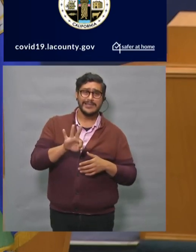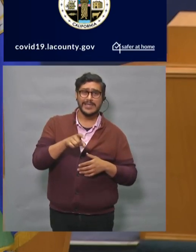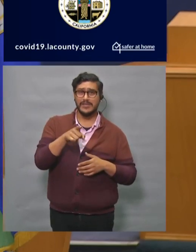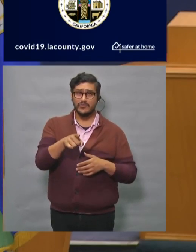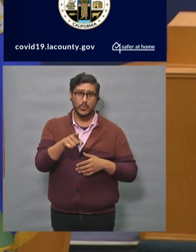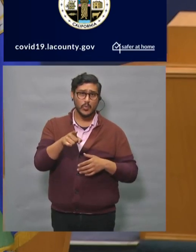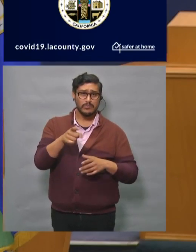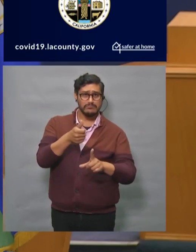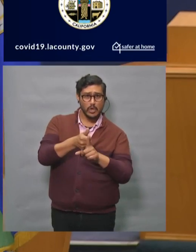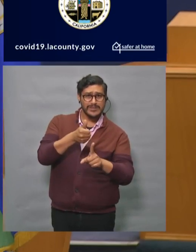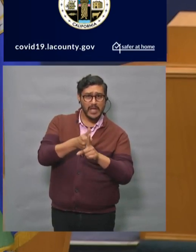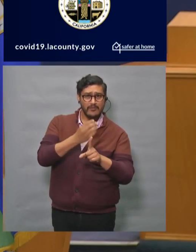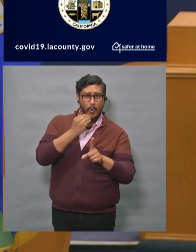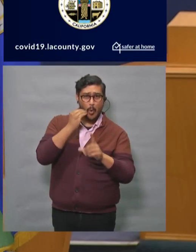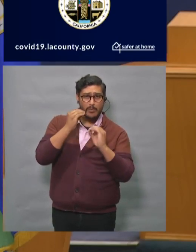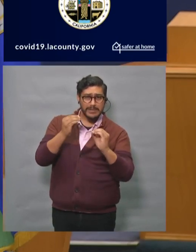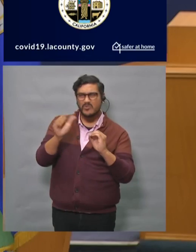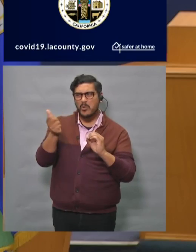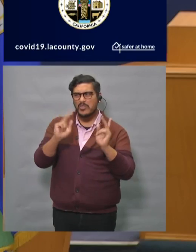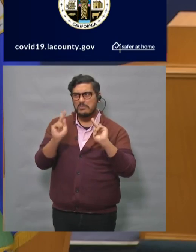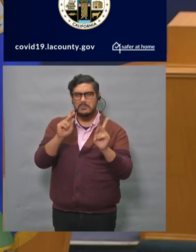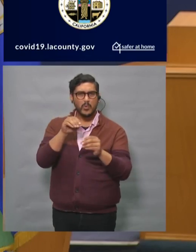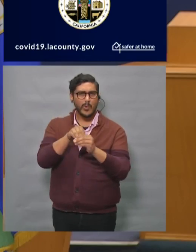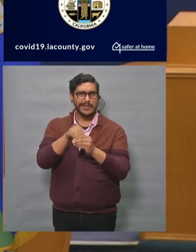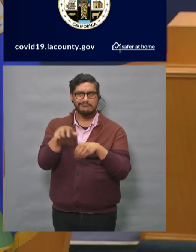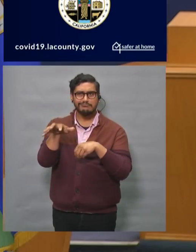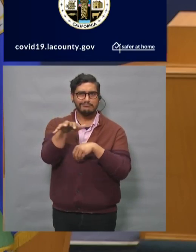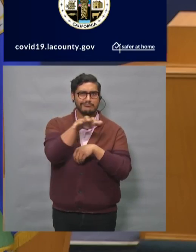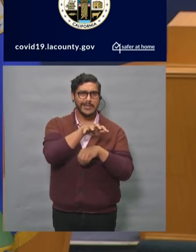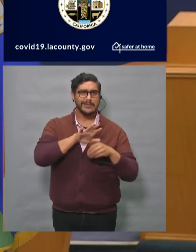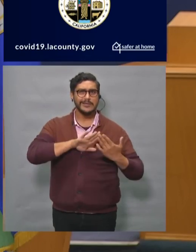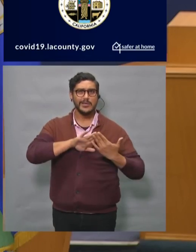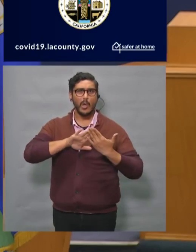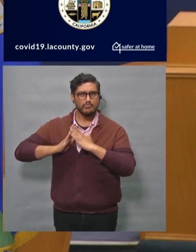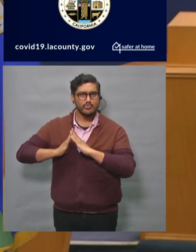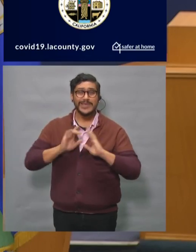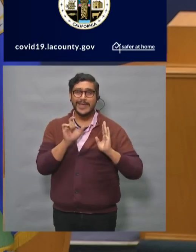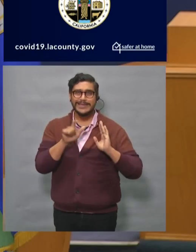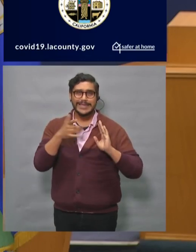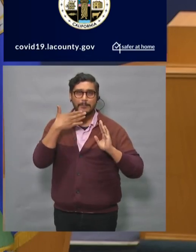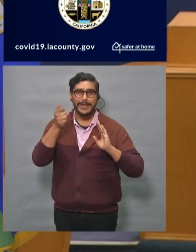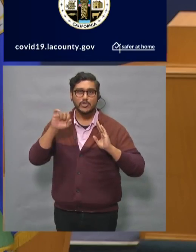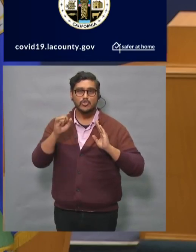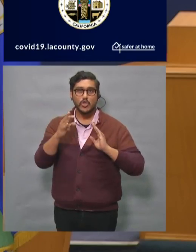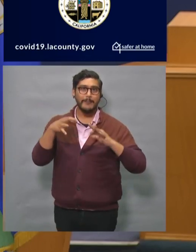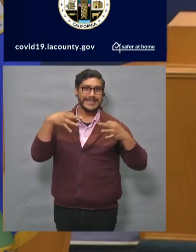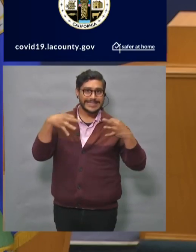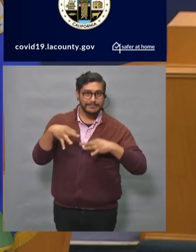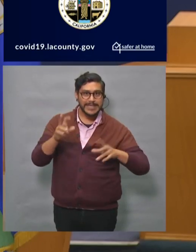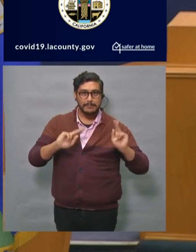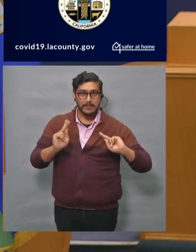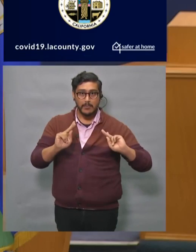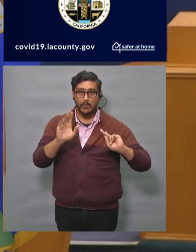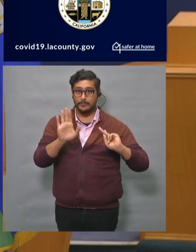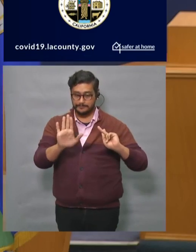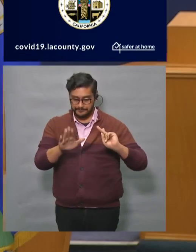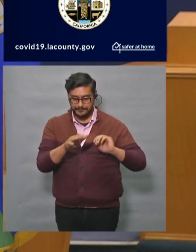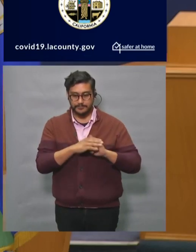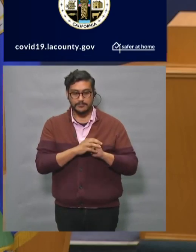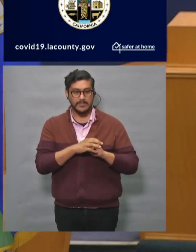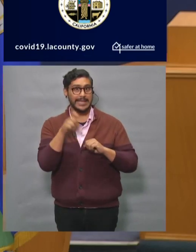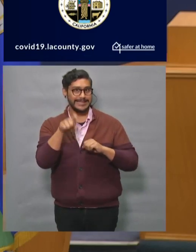other people in our populations, in our communities, we need to do a better job explaining to people, all of the protections that